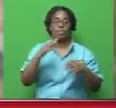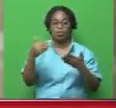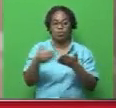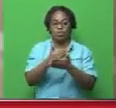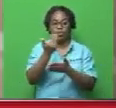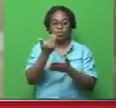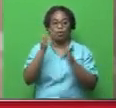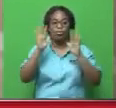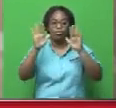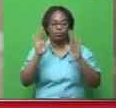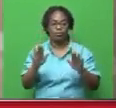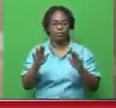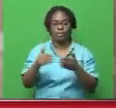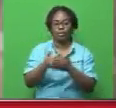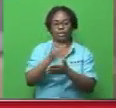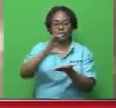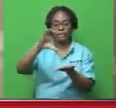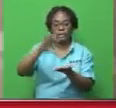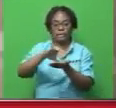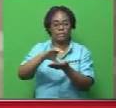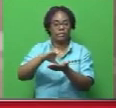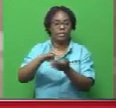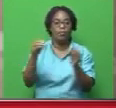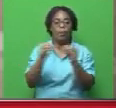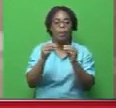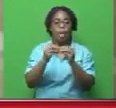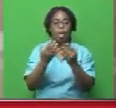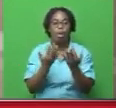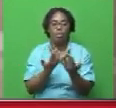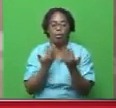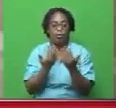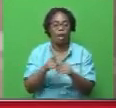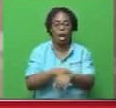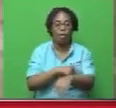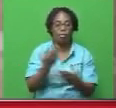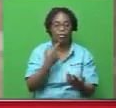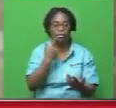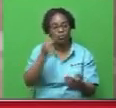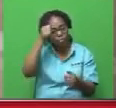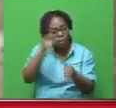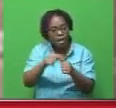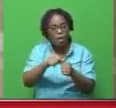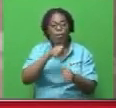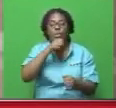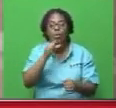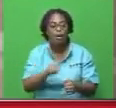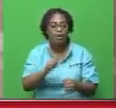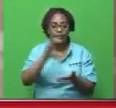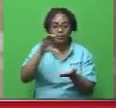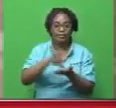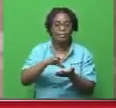problems, backlog and everything like that. Because in the old Forensic Science Center, a whole area was closed down, roof falling down, all kinds of things. That's the excuses we